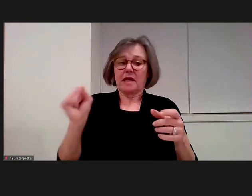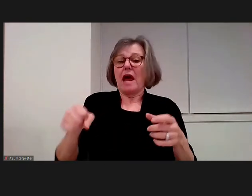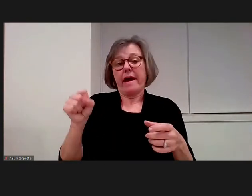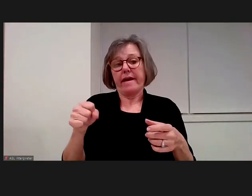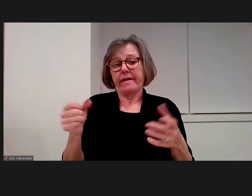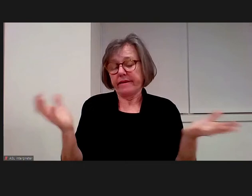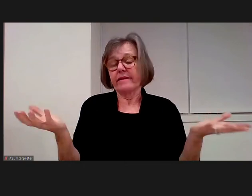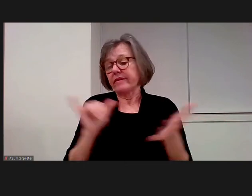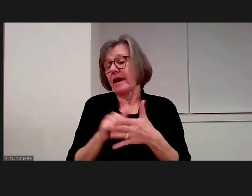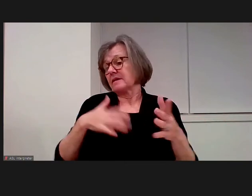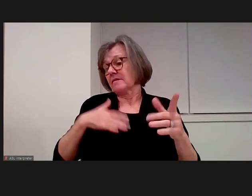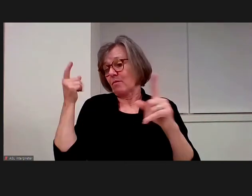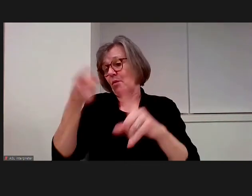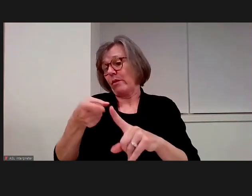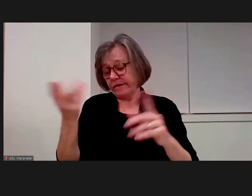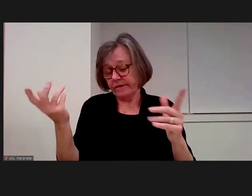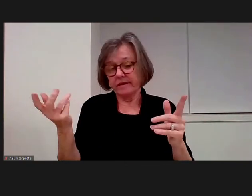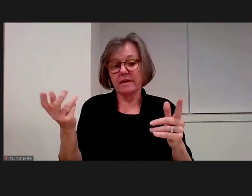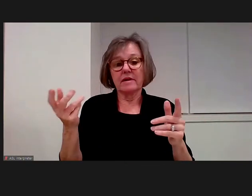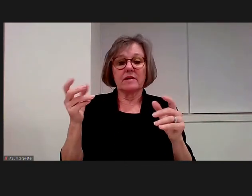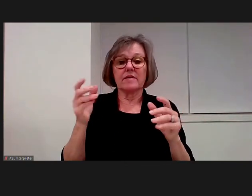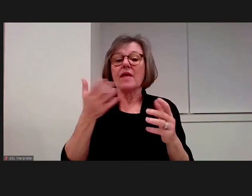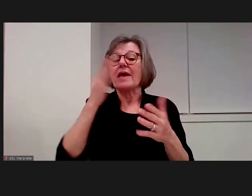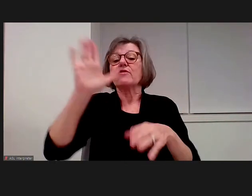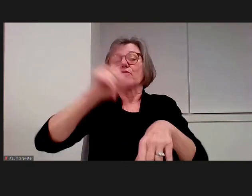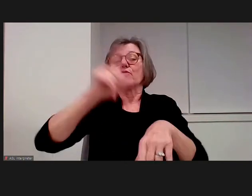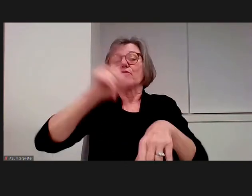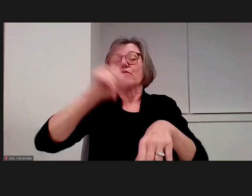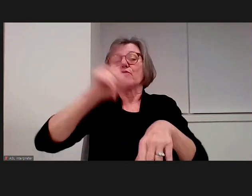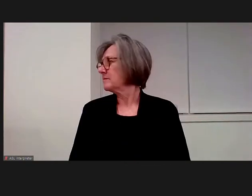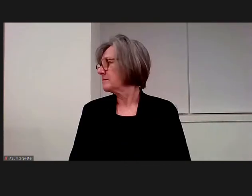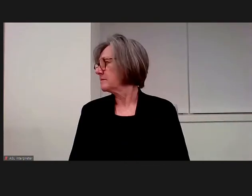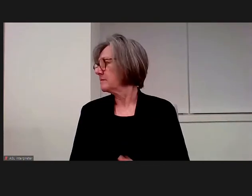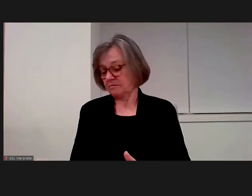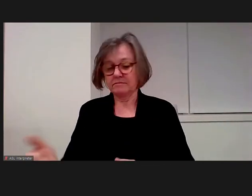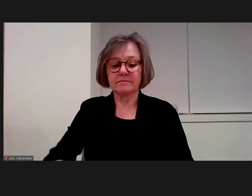that's basically it. Thank you for your time. Thank you.